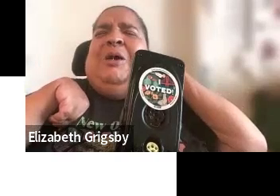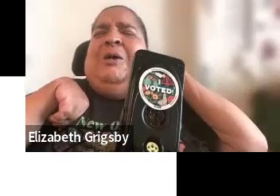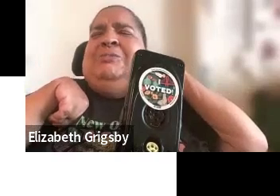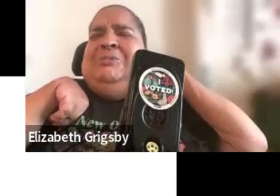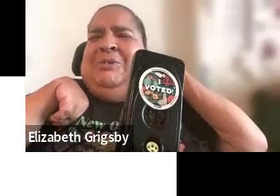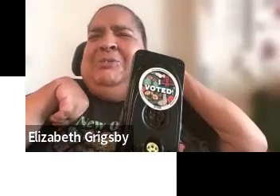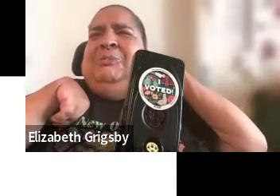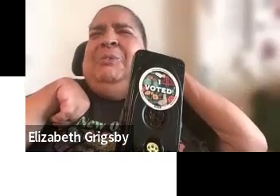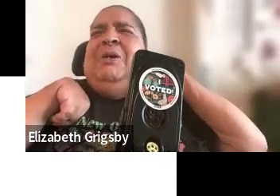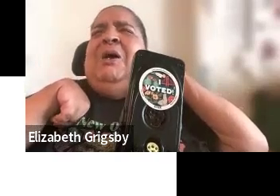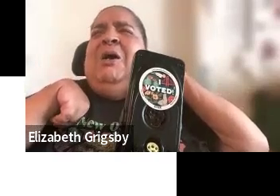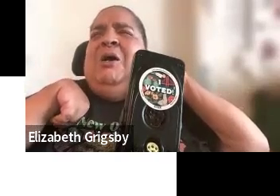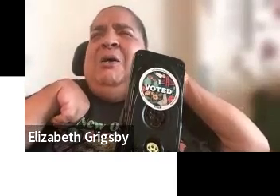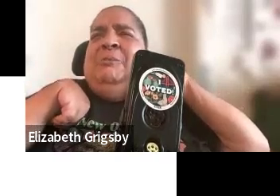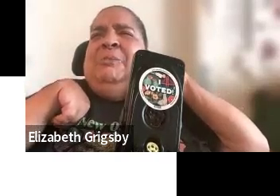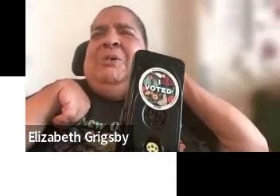the